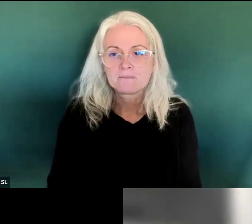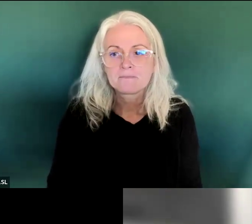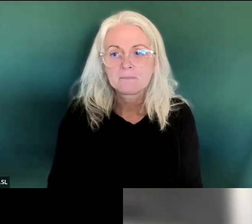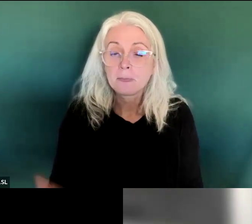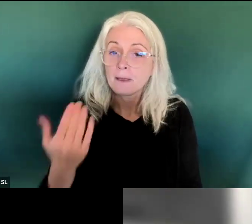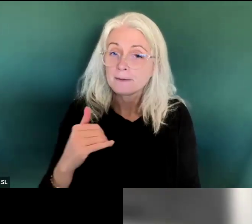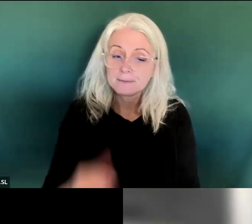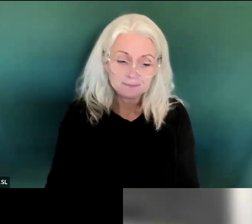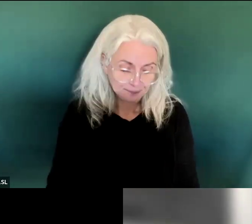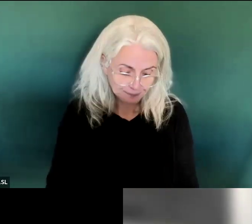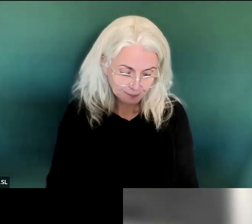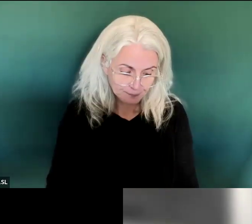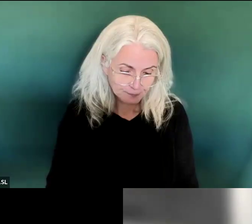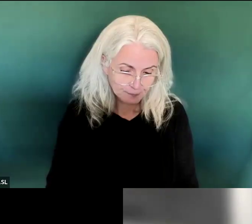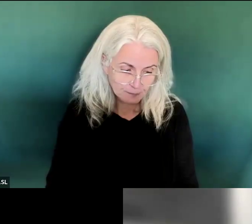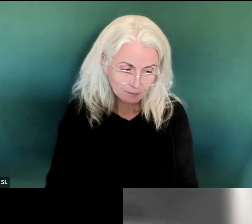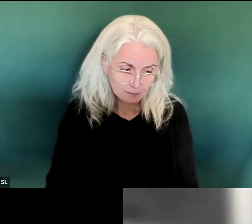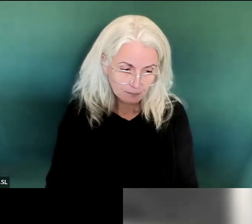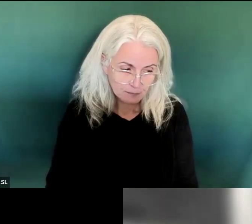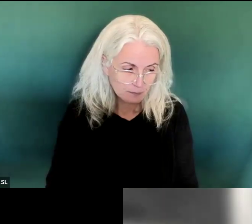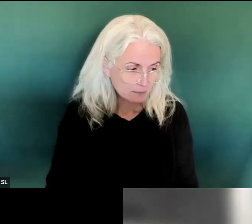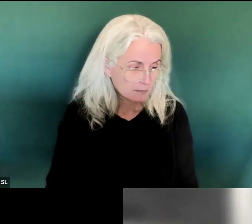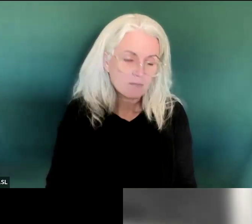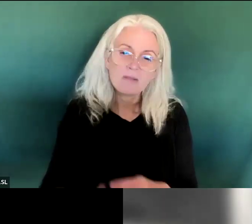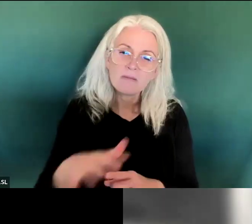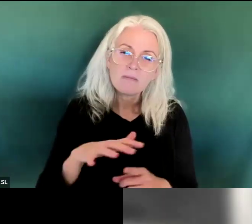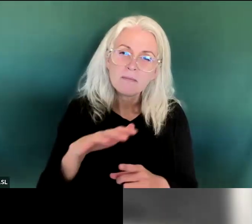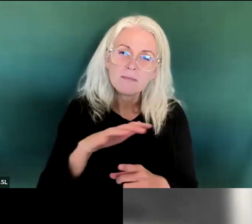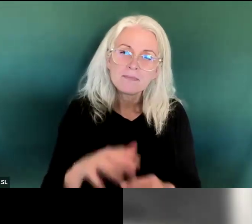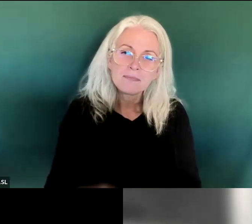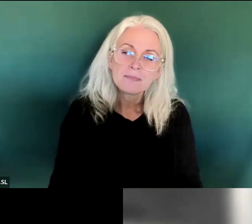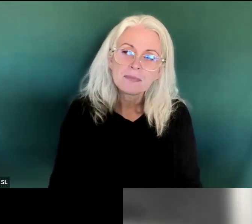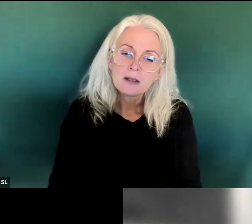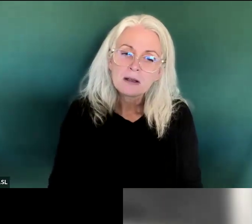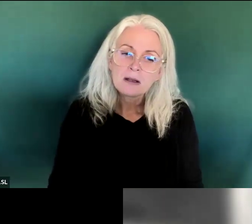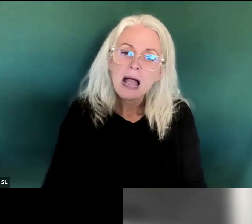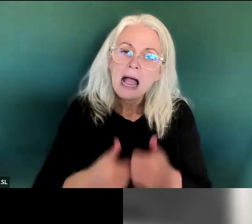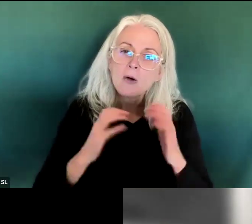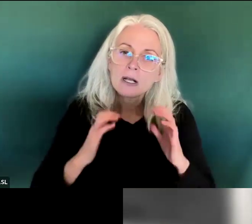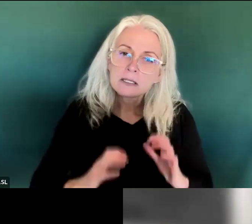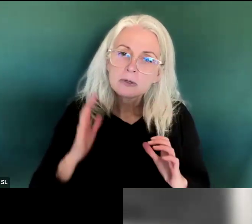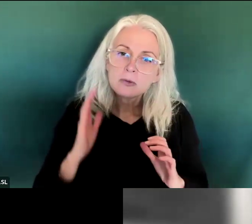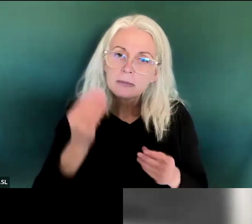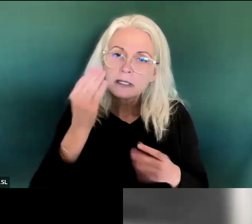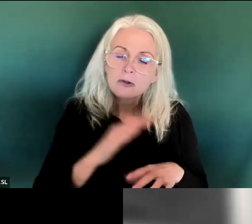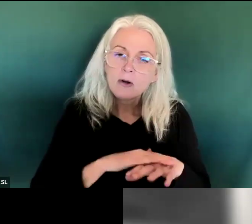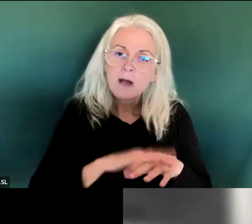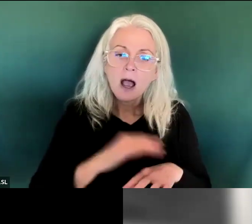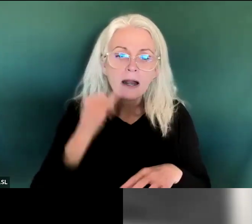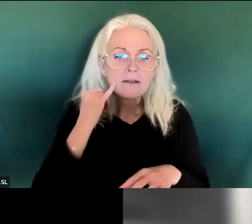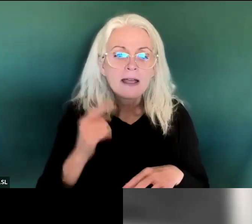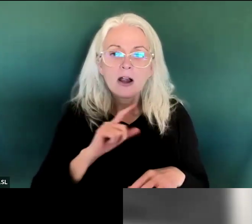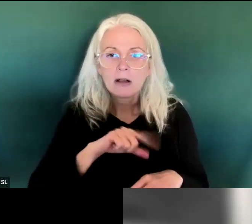The next question we got was around, and it kind of falls hand in hand, how a customer will be notified if they